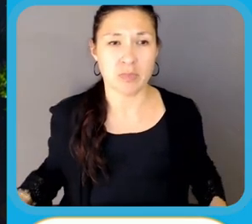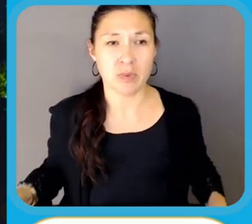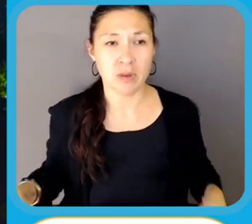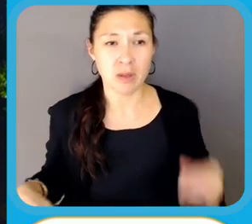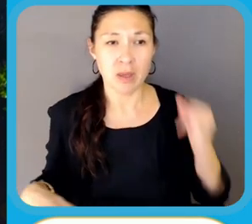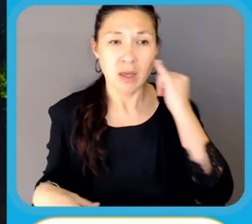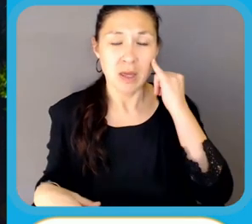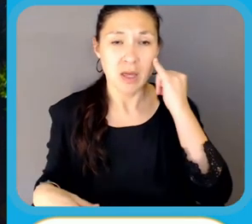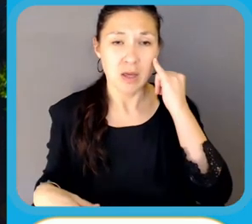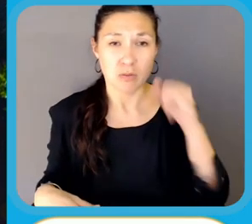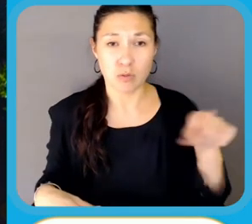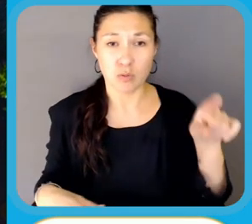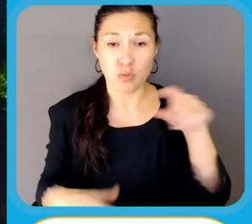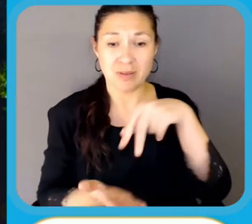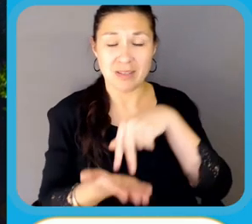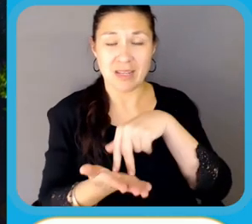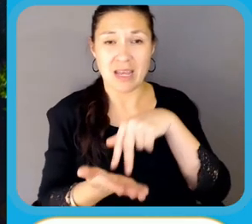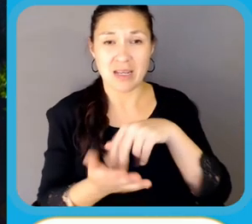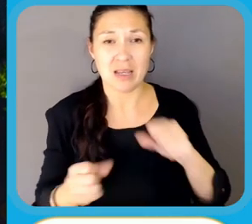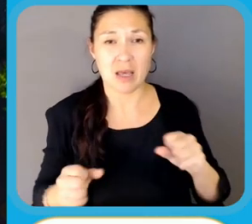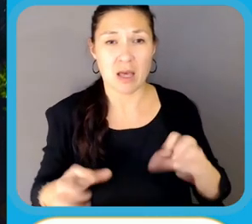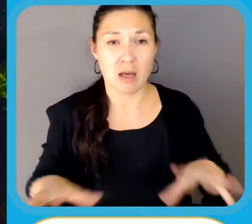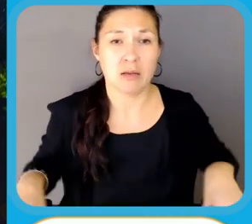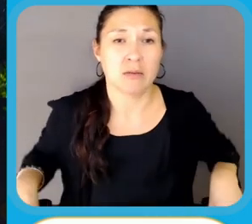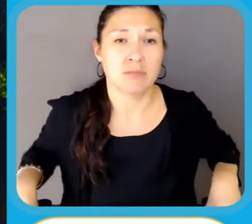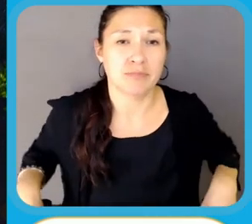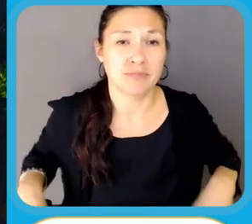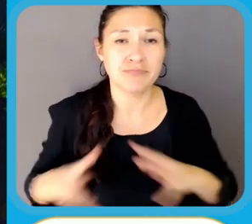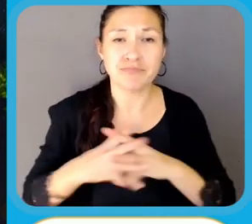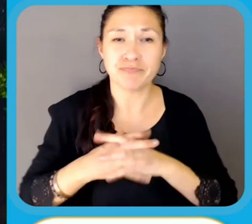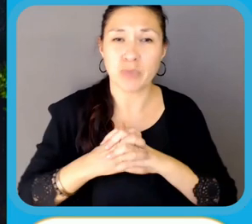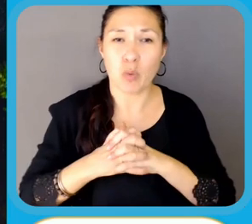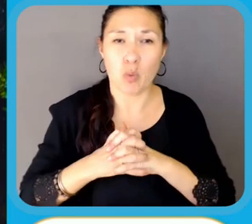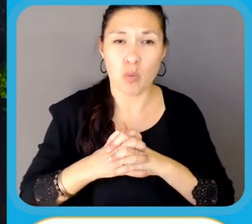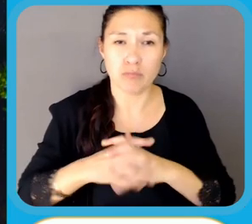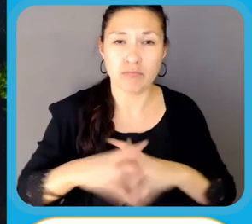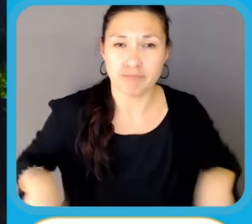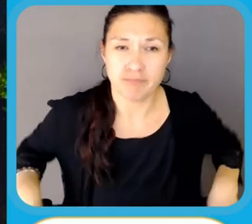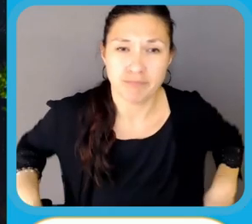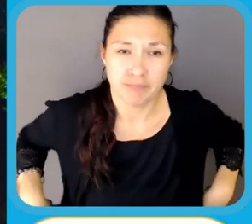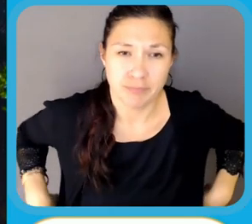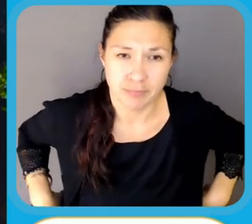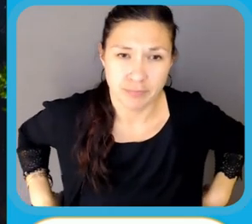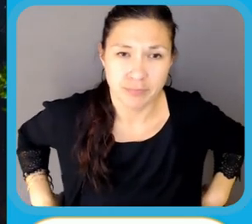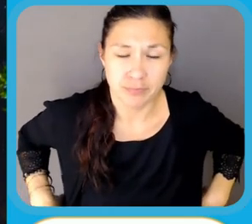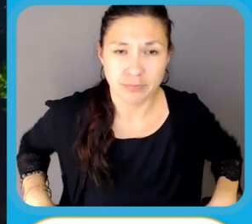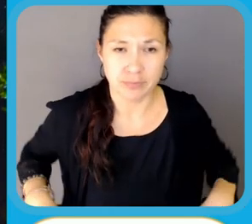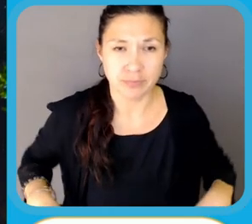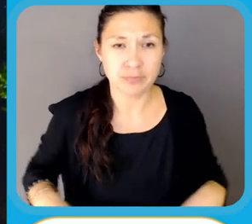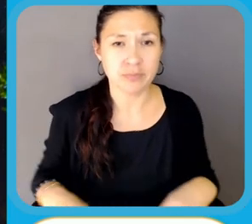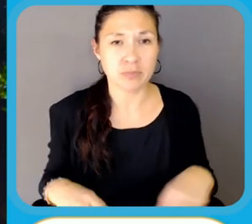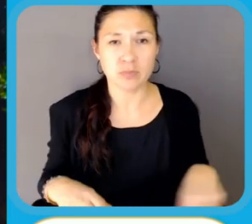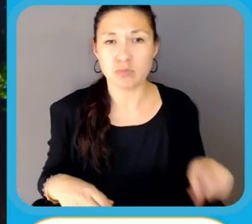to clasp the hands behind you and reach the shoulders back. So choose the option that works best for you.